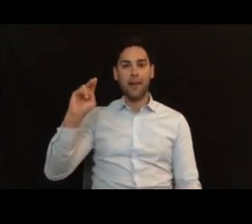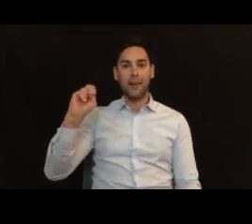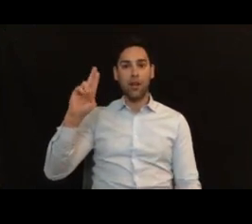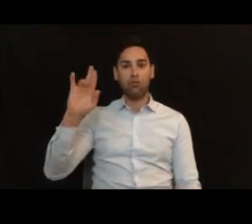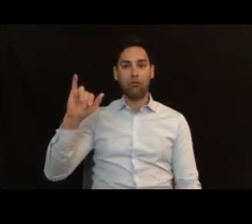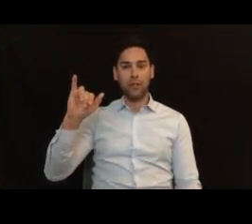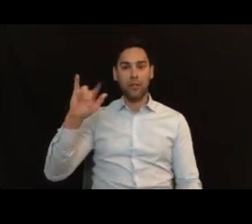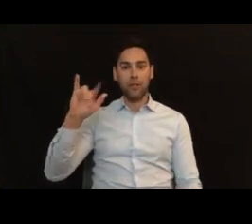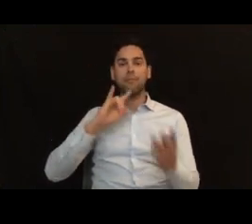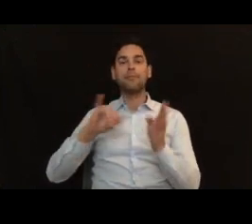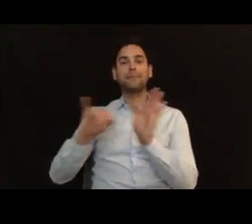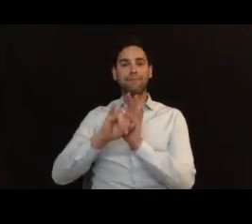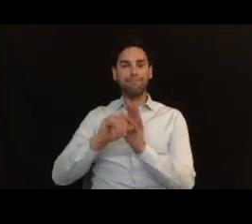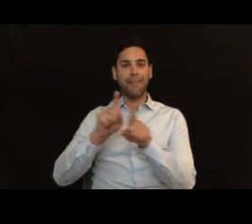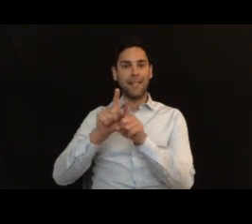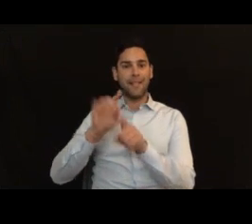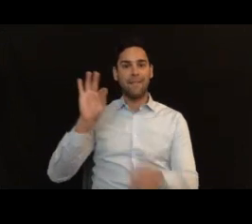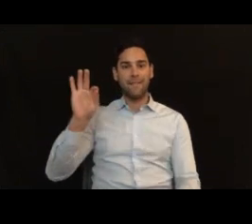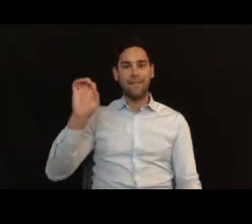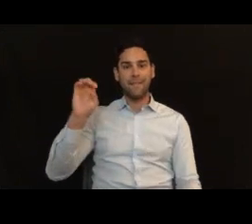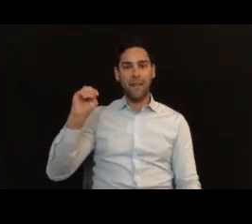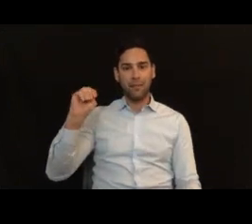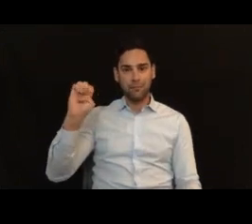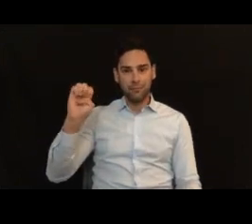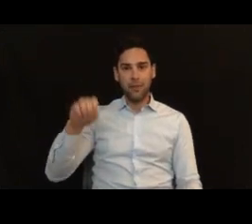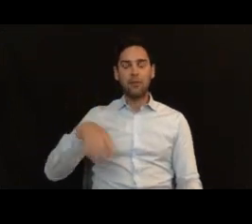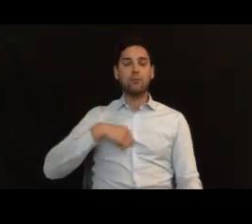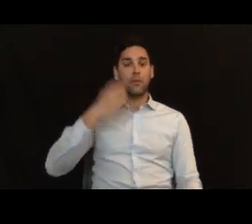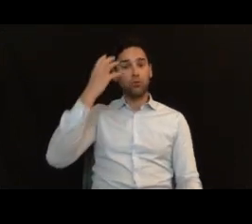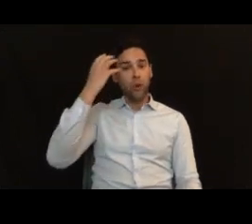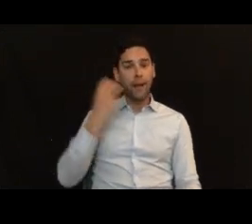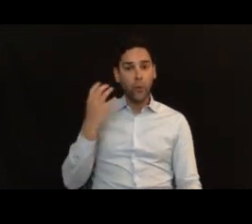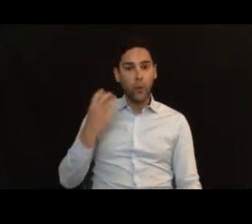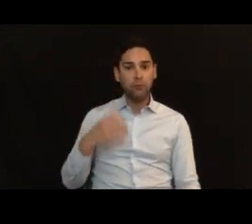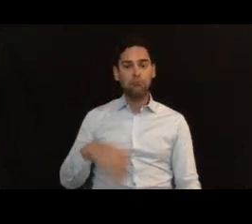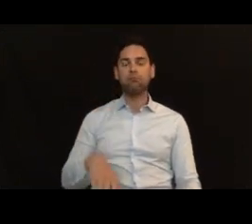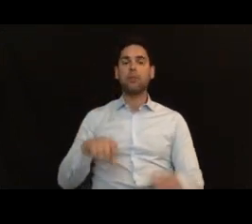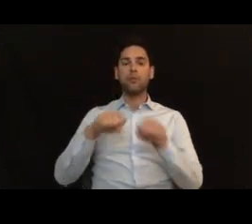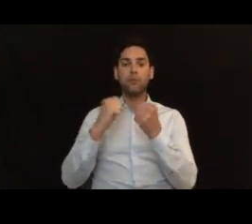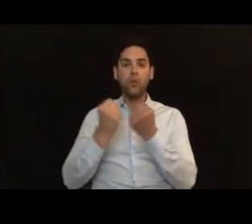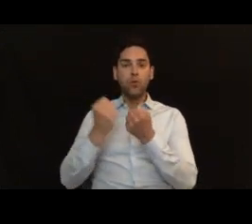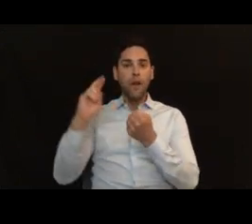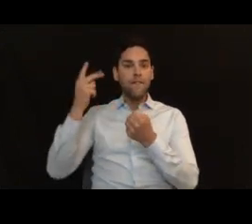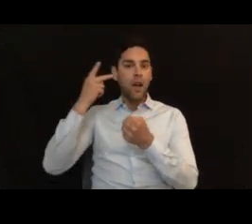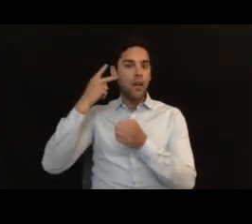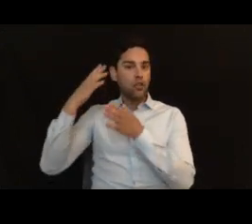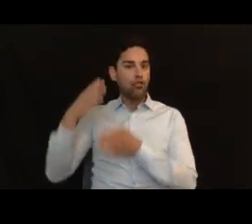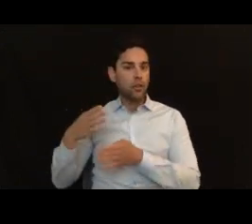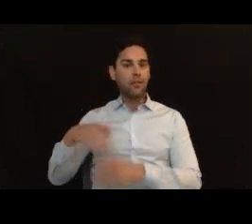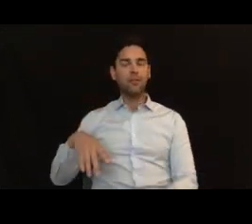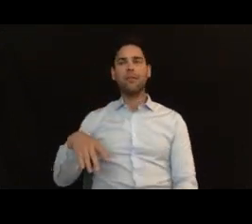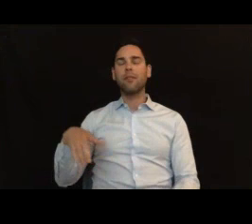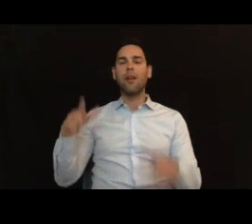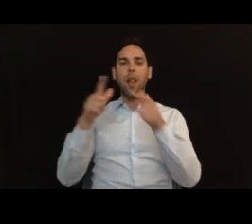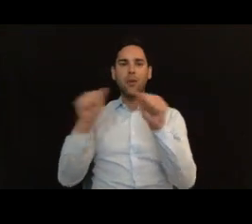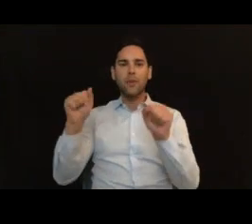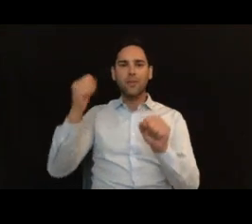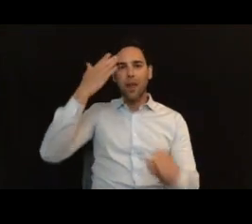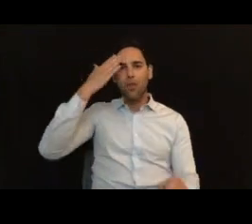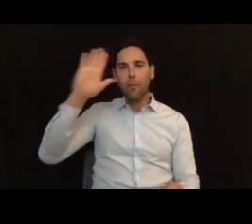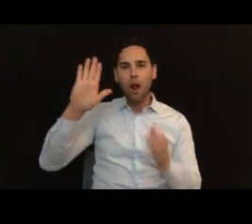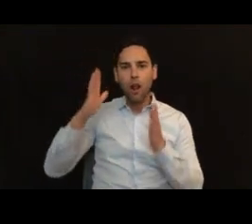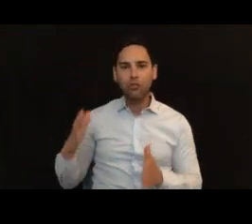a drag queen, I'm a sociophonetician, I'm a linguistic anthropologist. So there's a lot of different hats or wigs